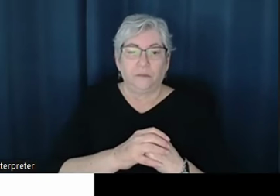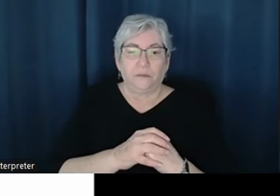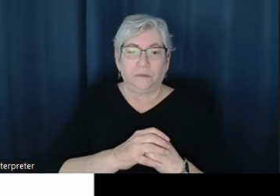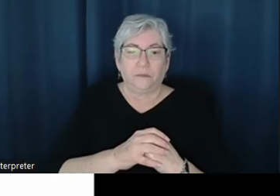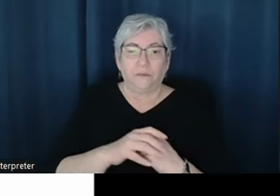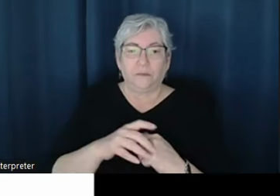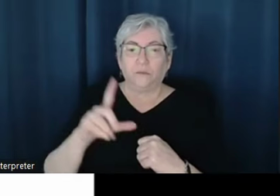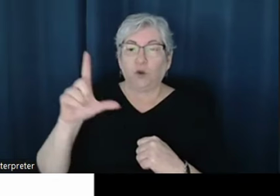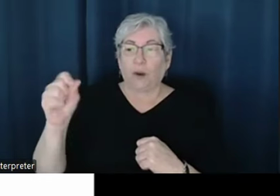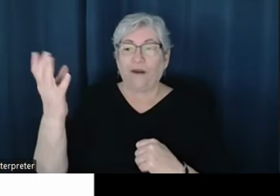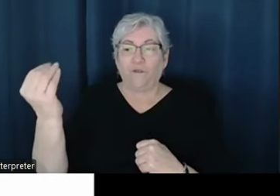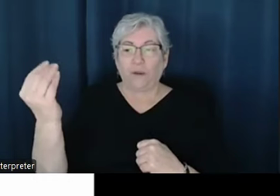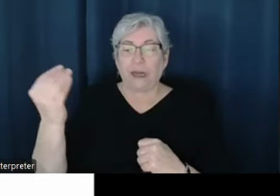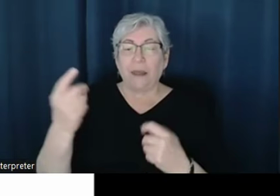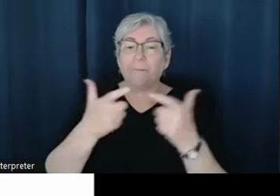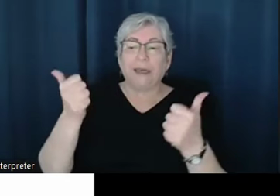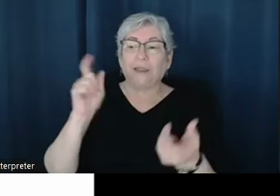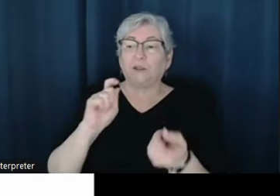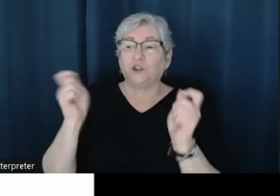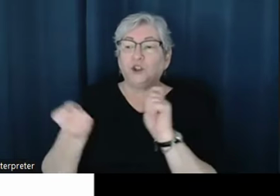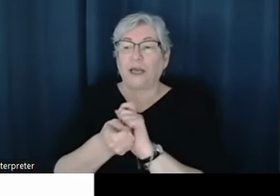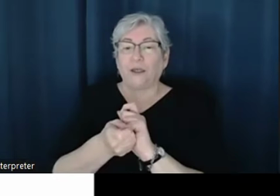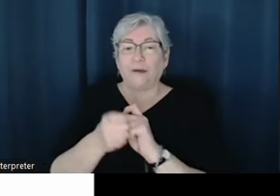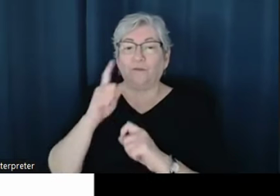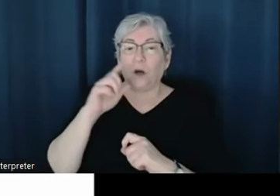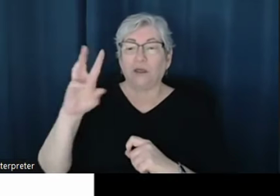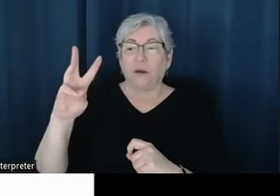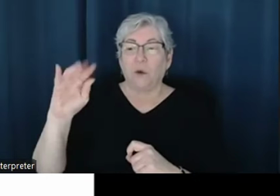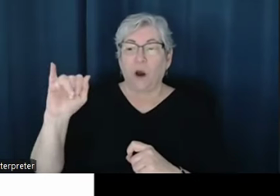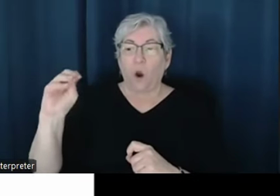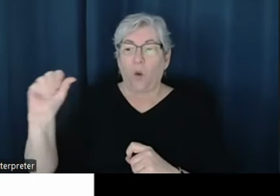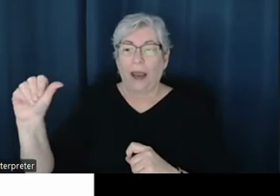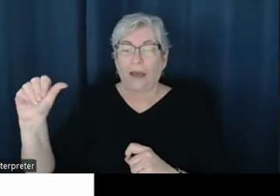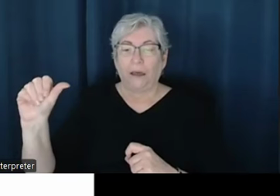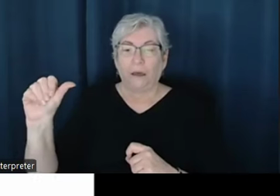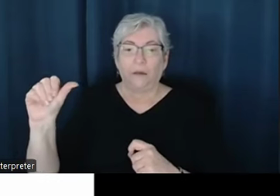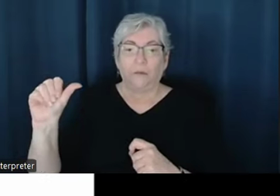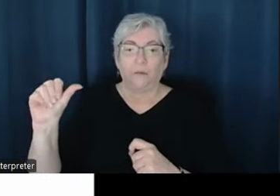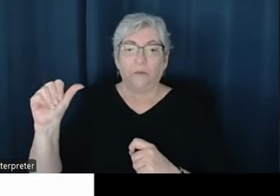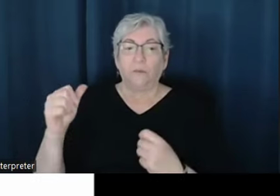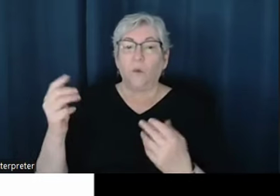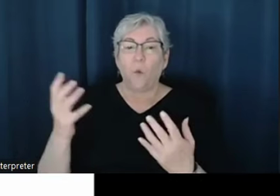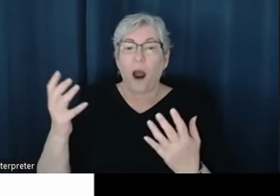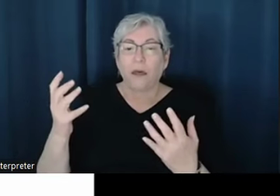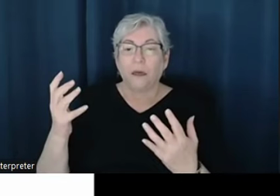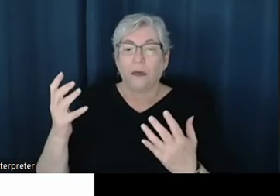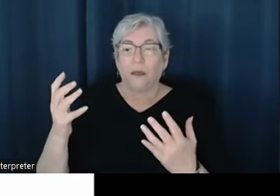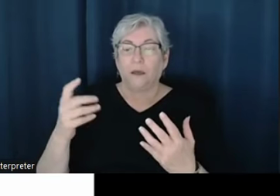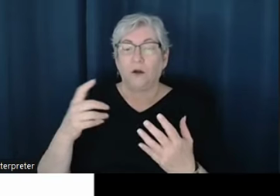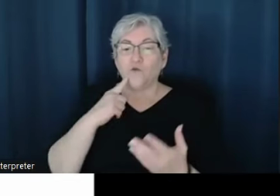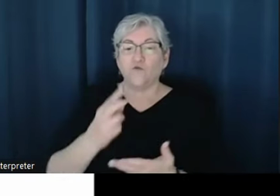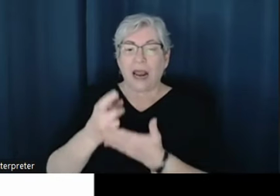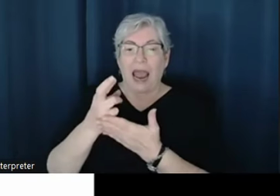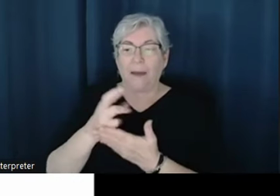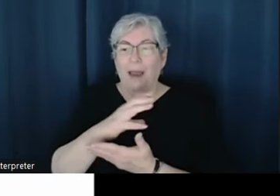in 2014, one of the biggest changes in WIOA was that the Rehab Act, Congress